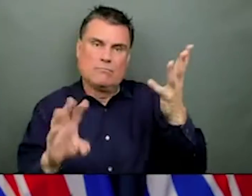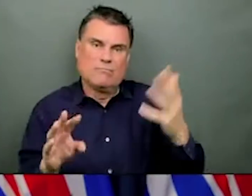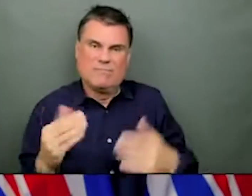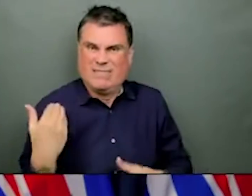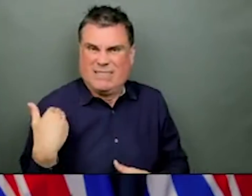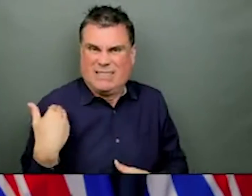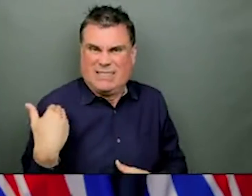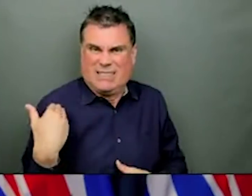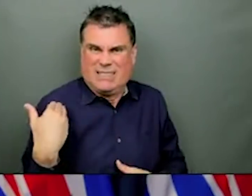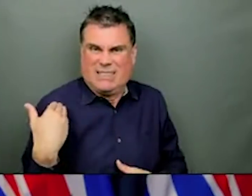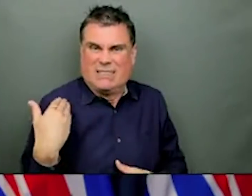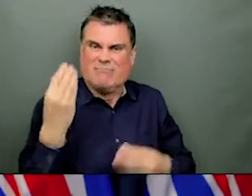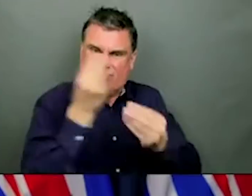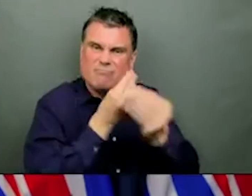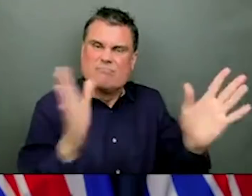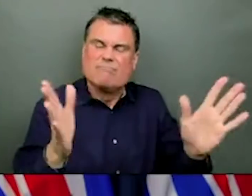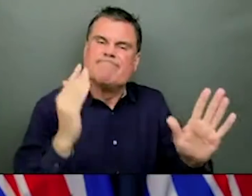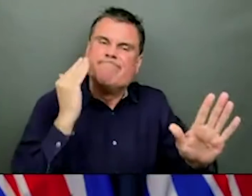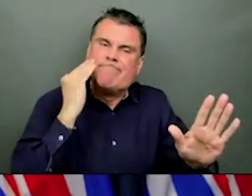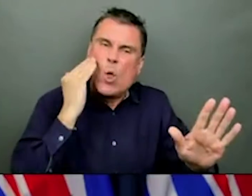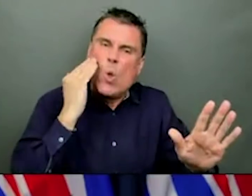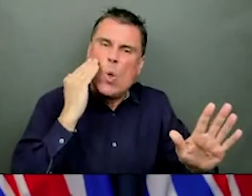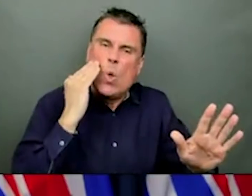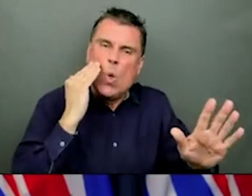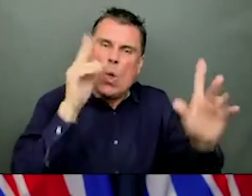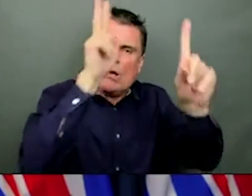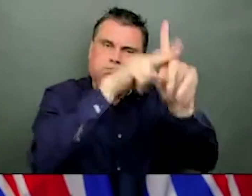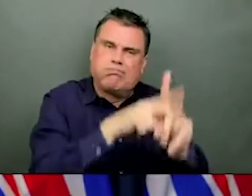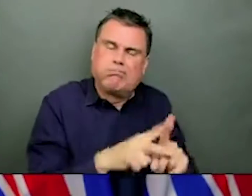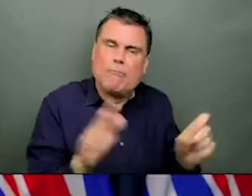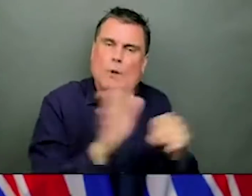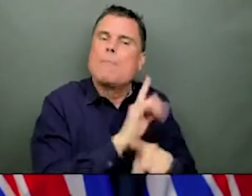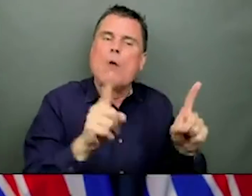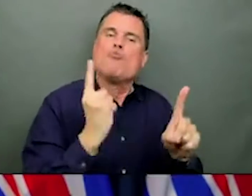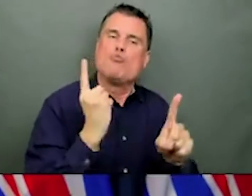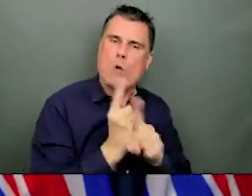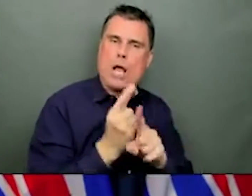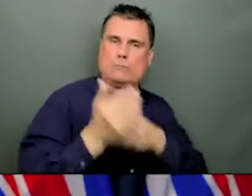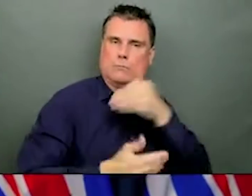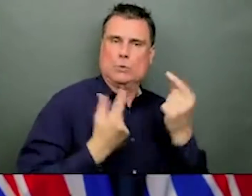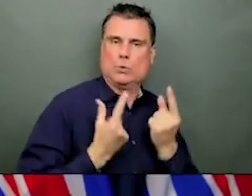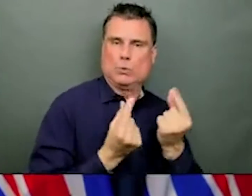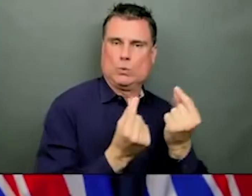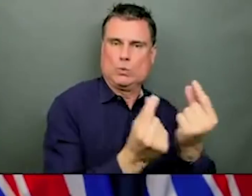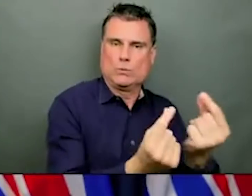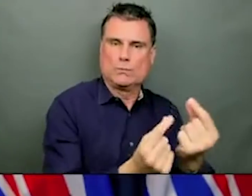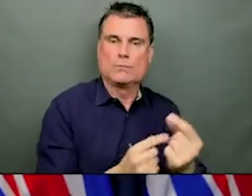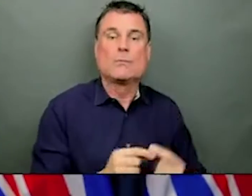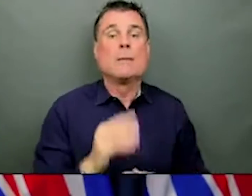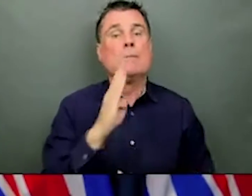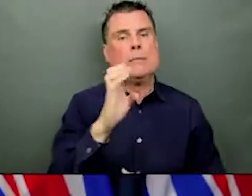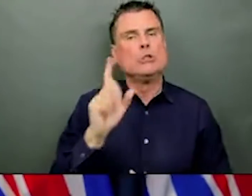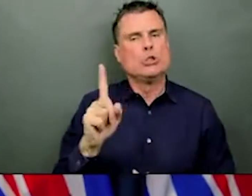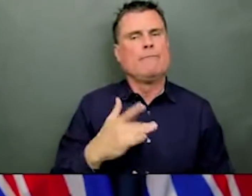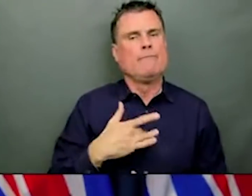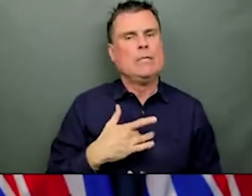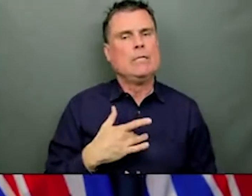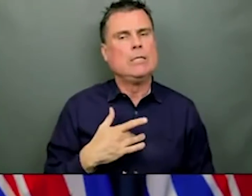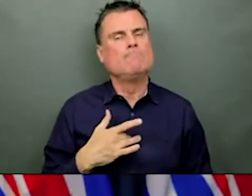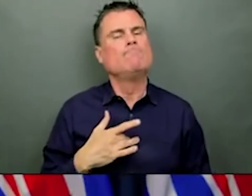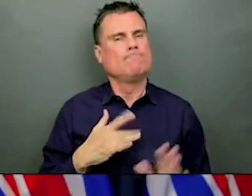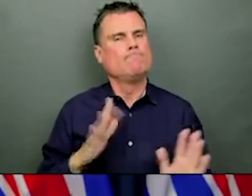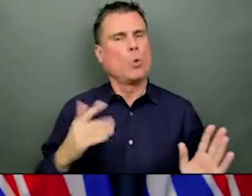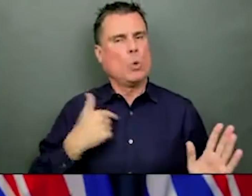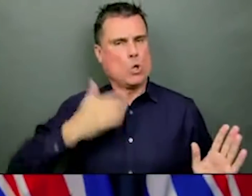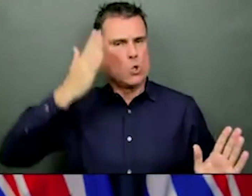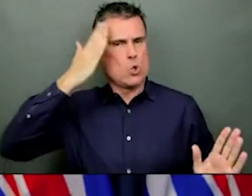right track. I think British Columbians should take comfort in the fact that we are preparing to get through phase 2 and get as